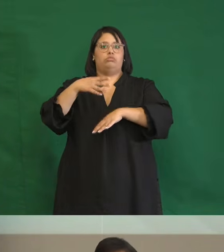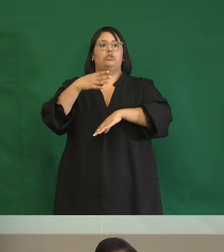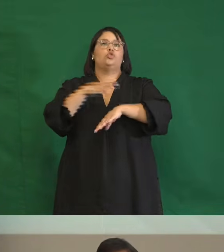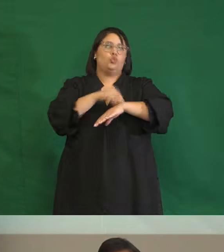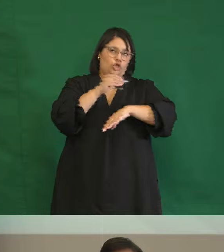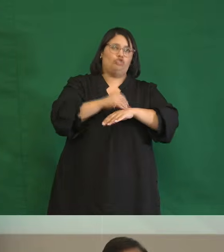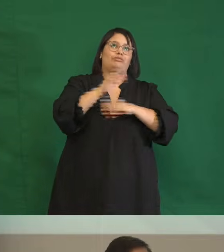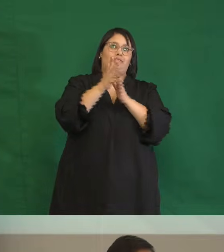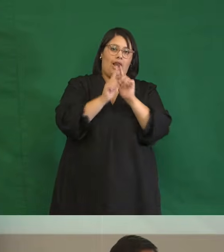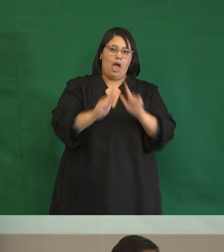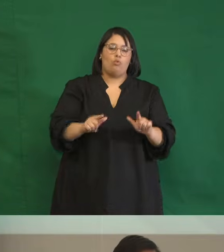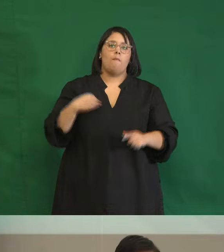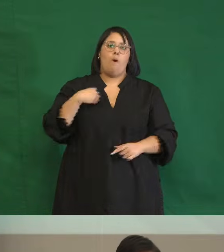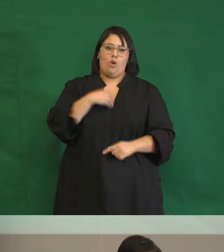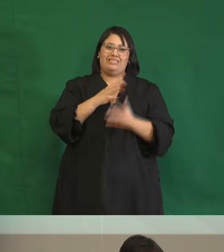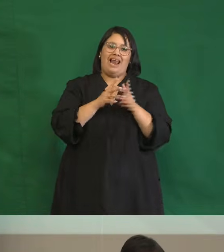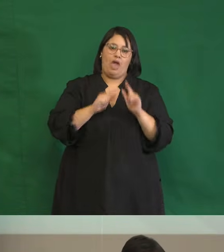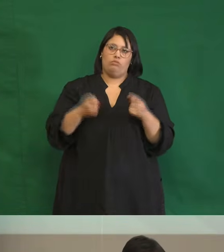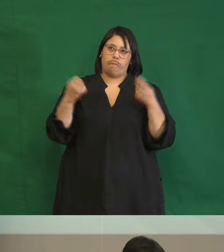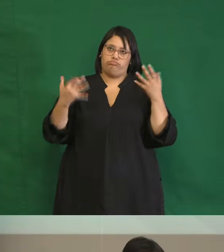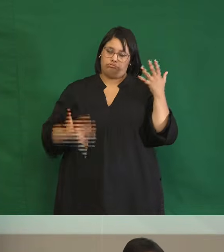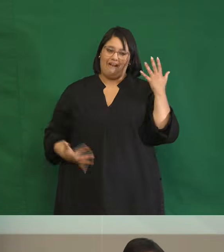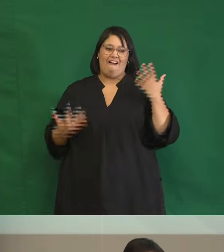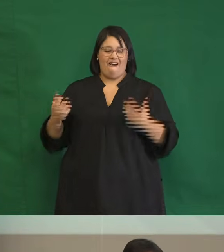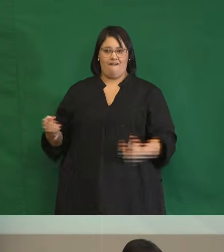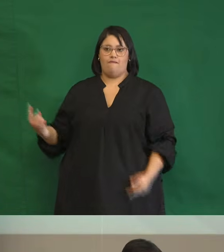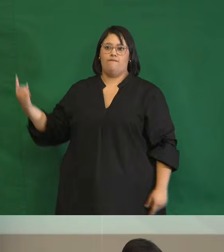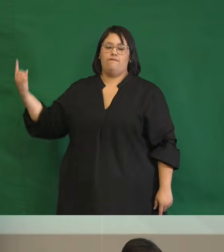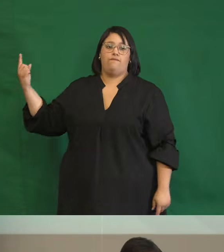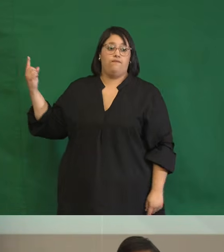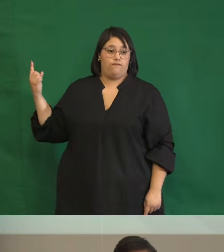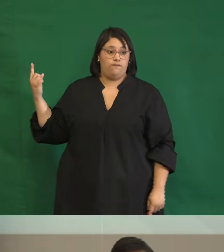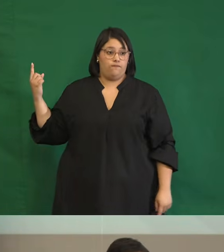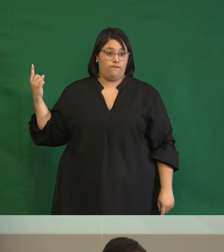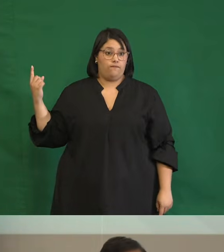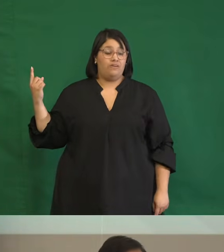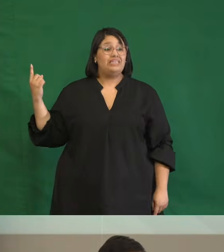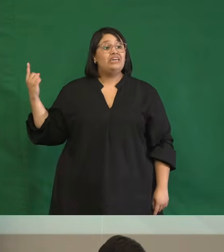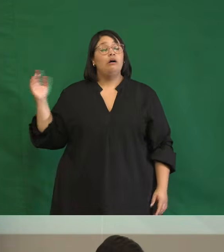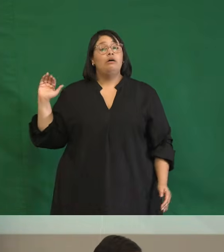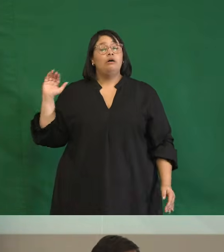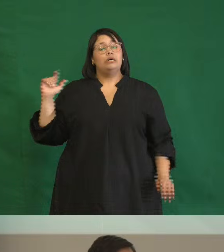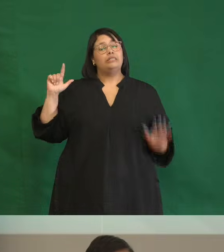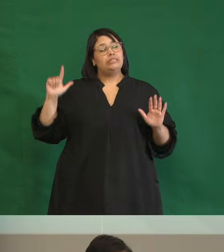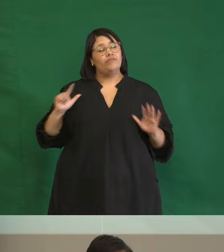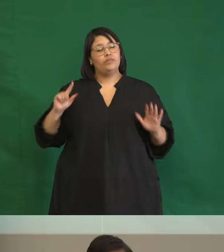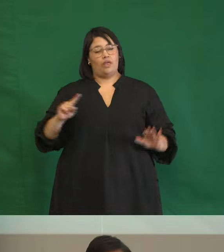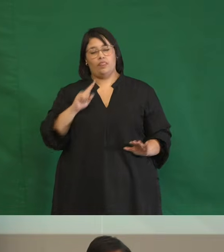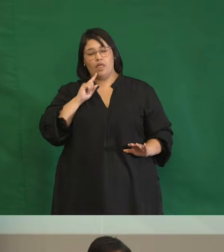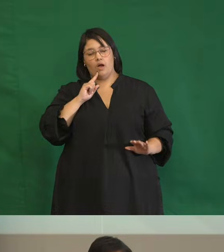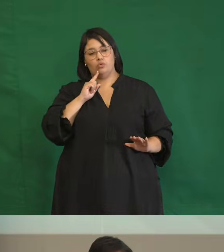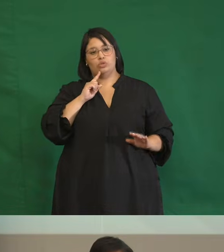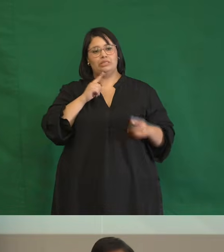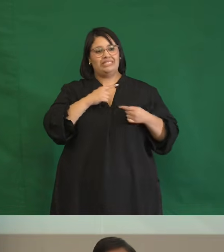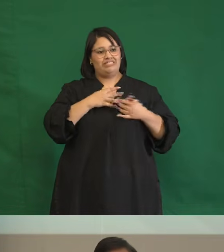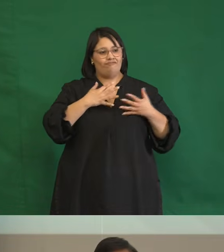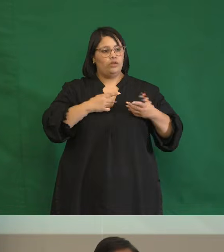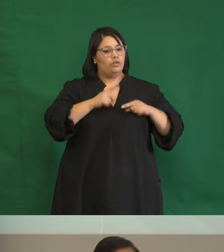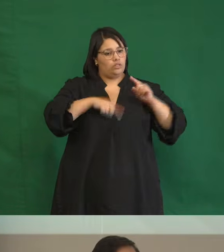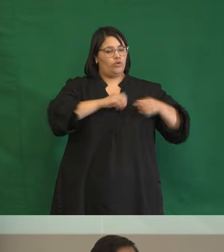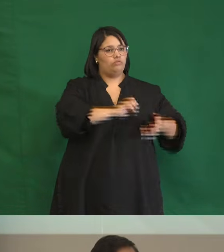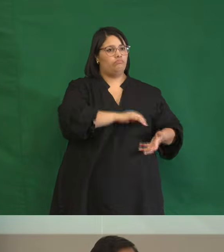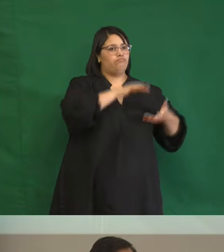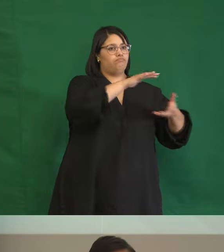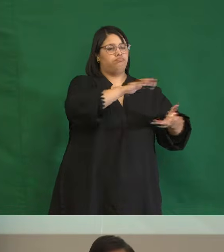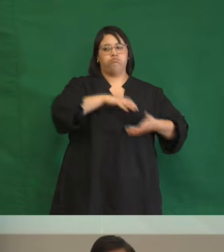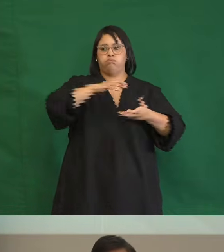Language, and Polish Sign Language. It has about 17,000 of these synsets, and it